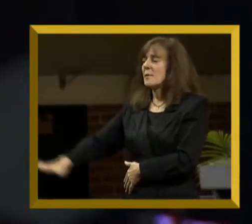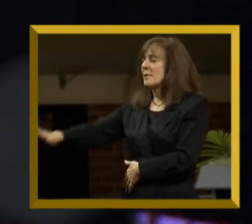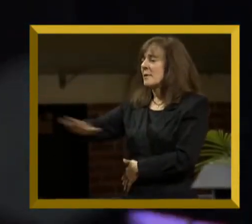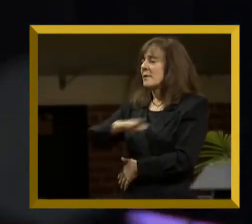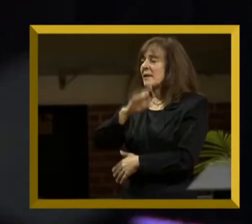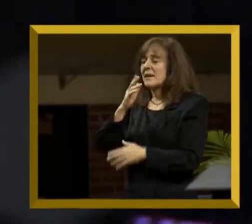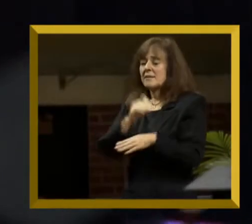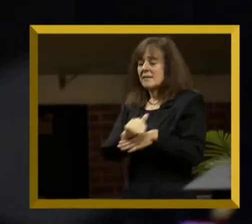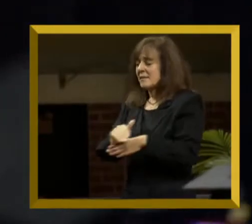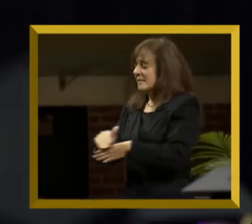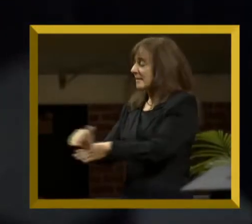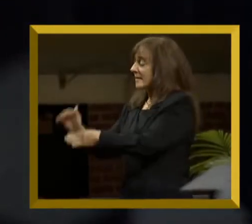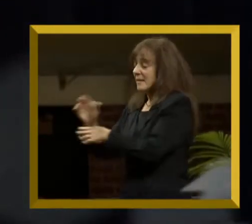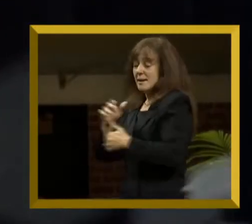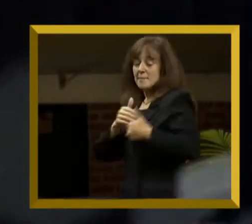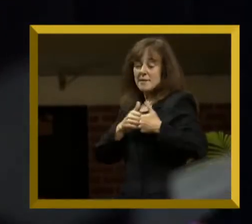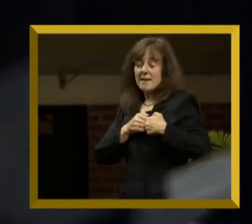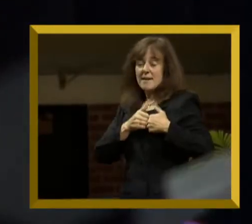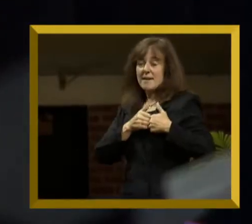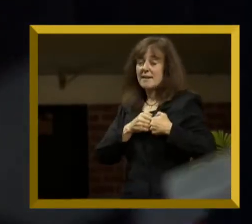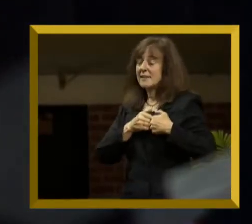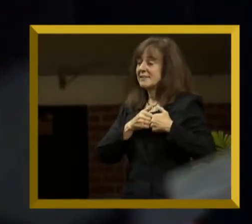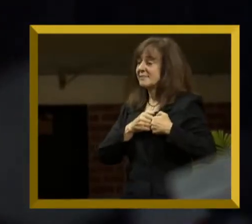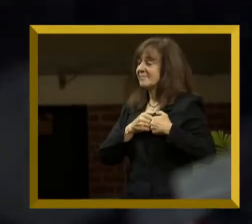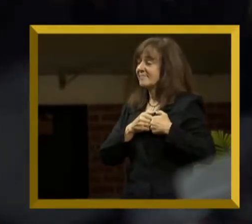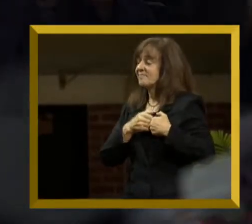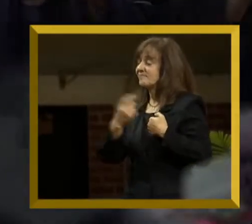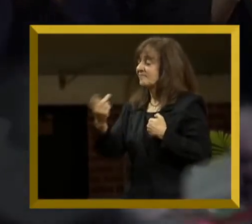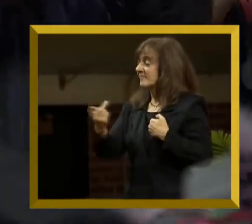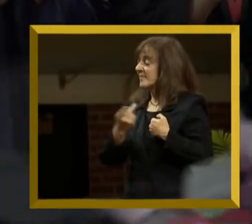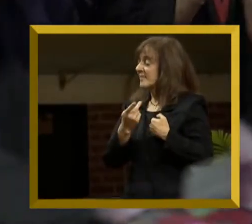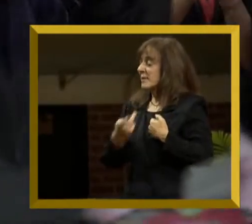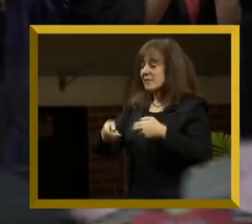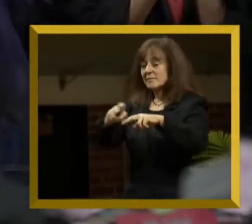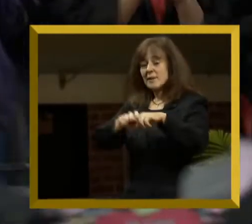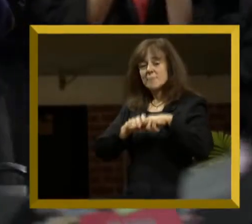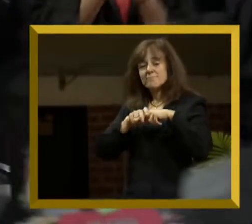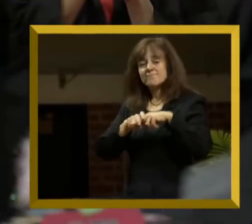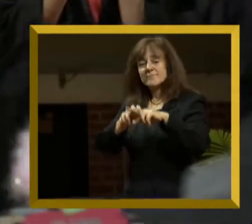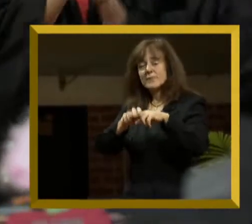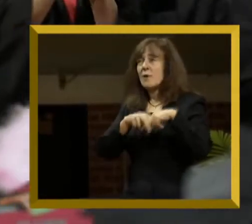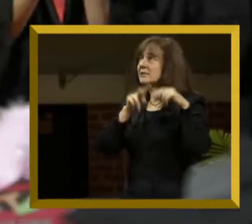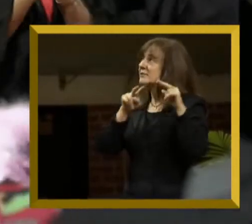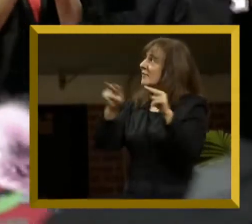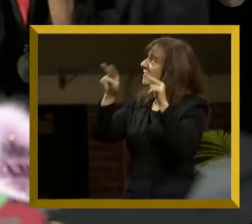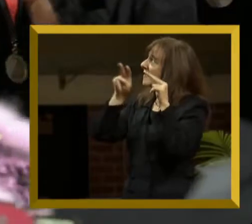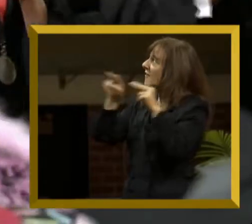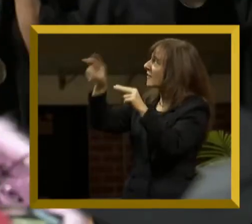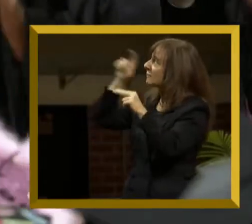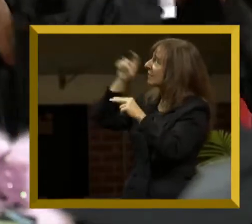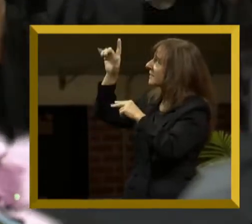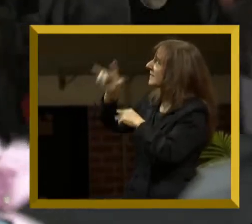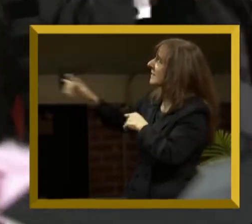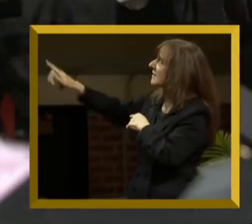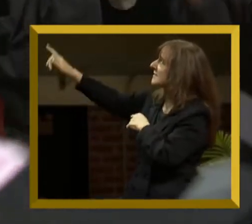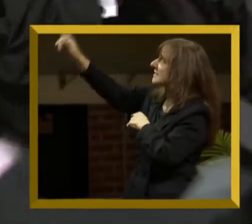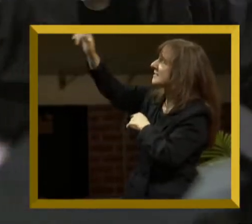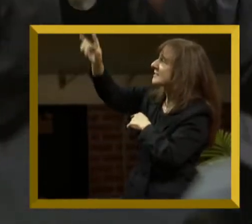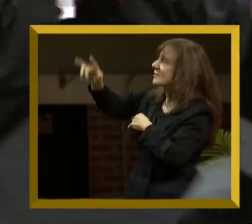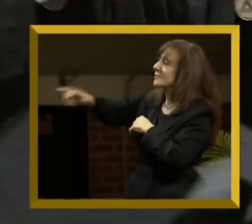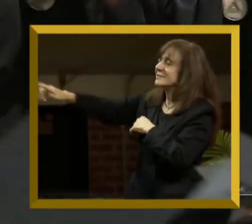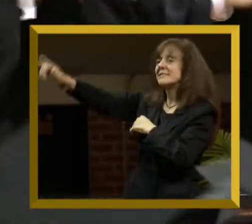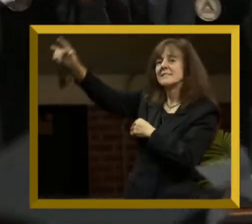Oklahoma, every night my honey lamb and I sit alone and talk and watch a hawk making